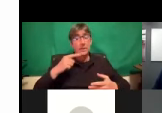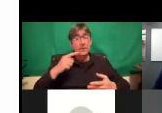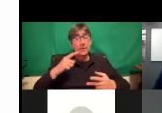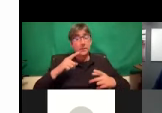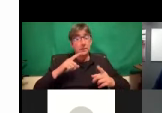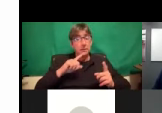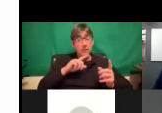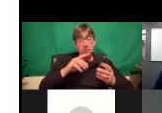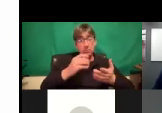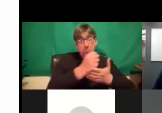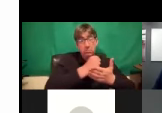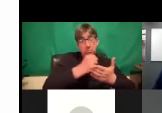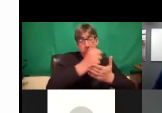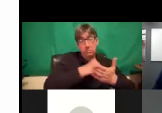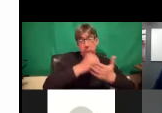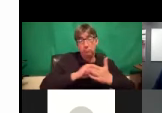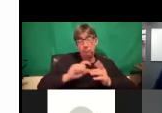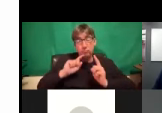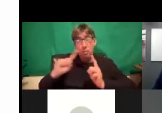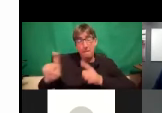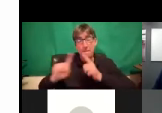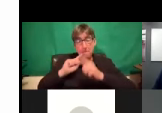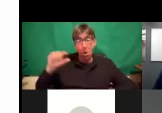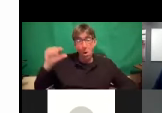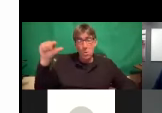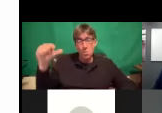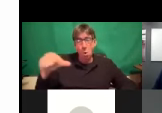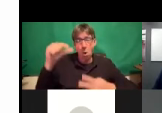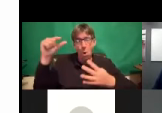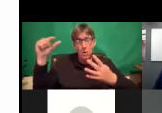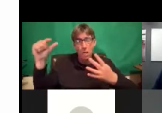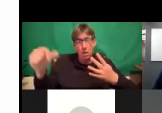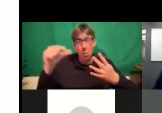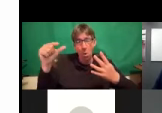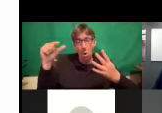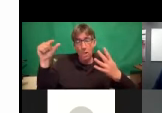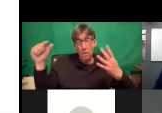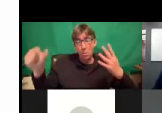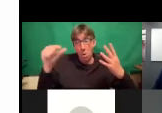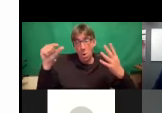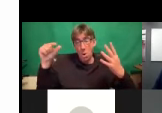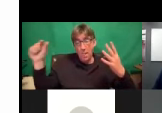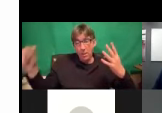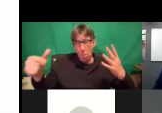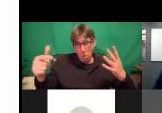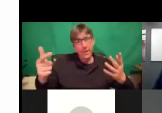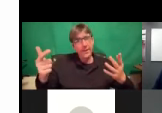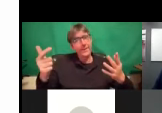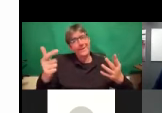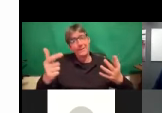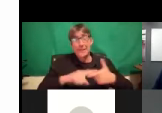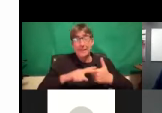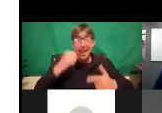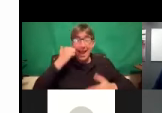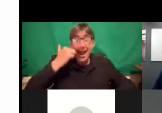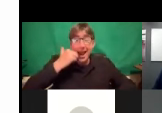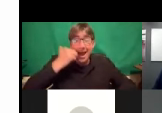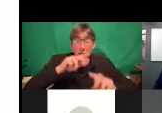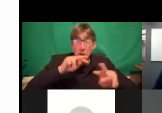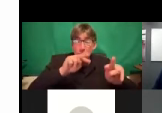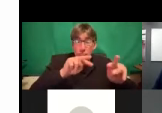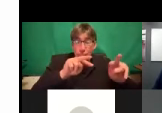mode, and have some ability to do some more on a less so on a real-time basis. And we're also,